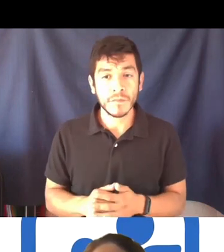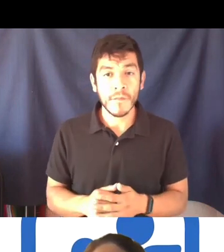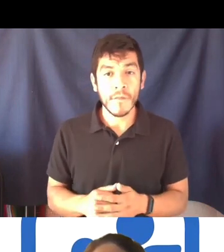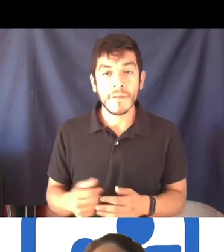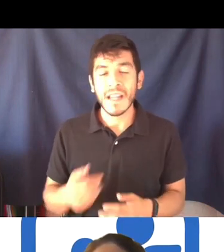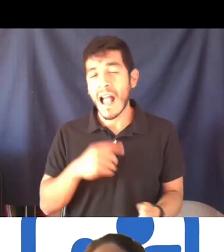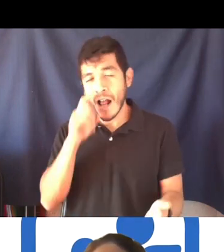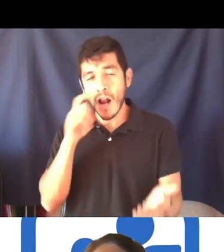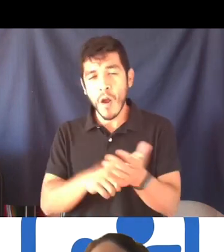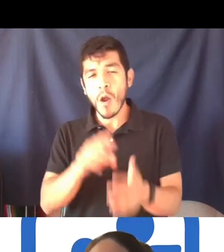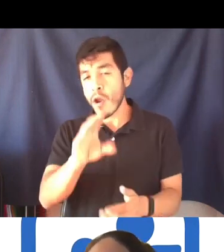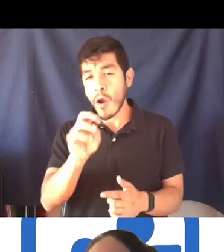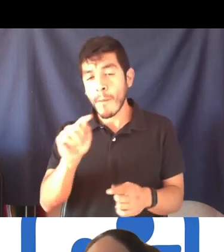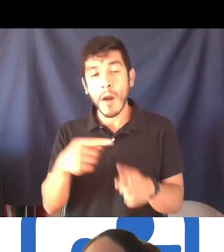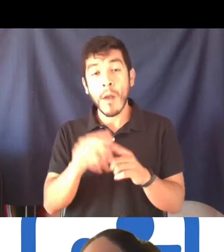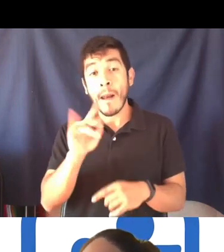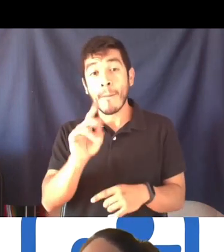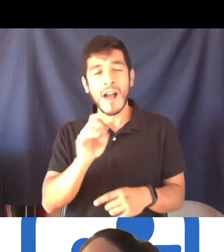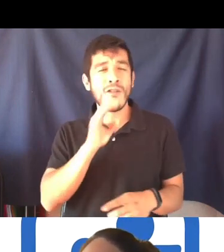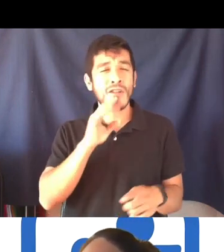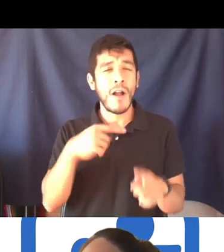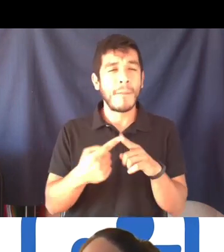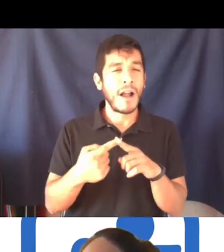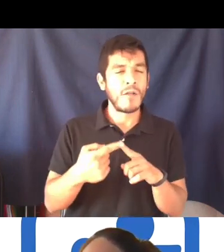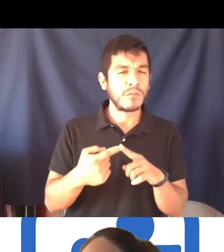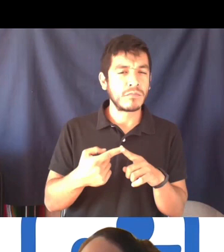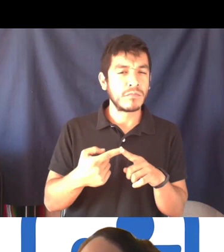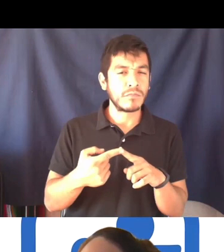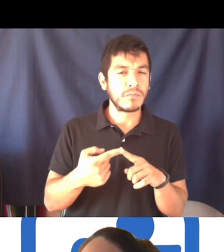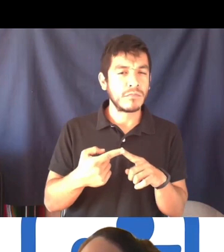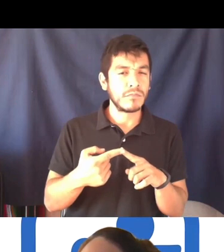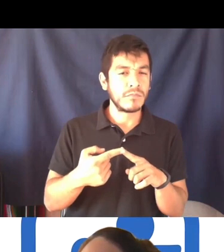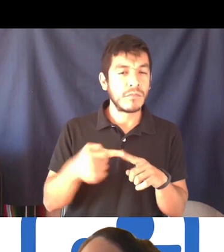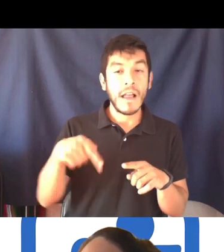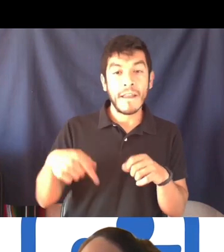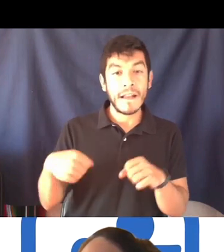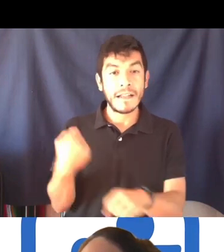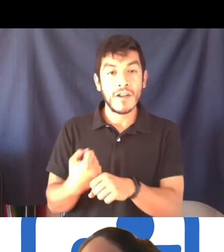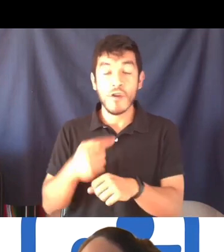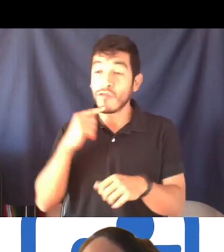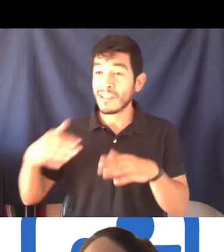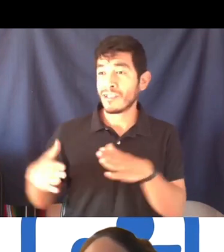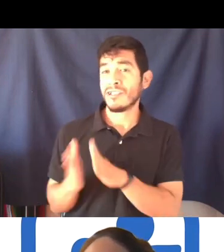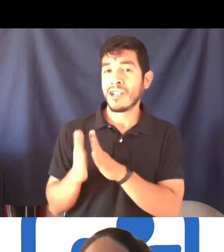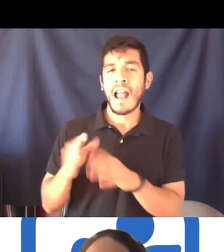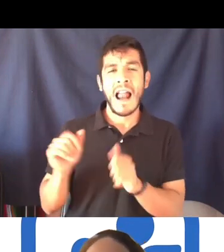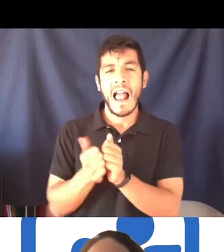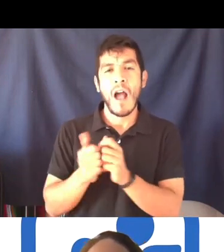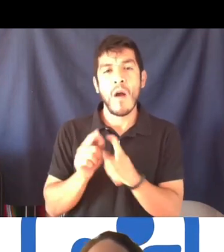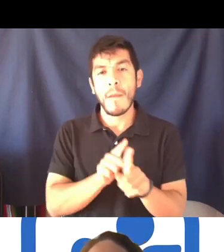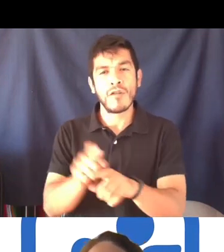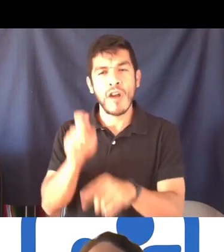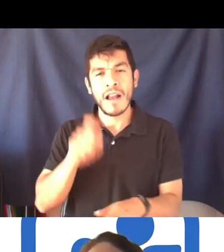when Mike was dropping some golden nuggets about this year being challenging and how mentors need to